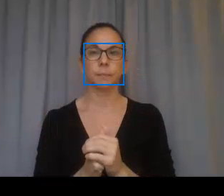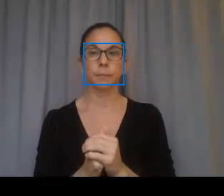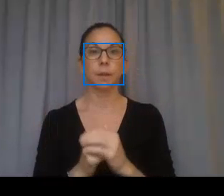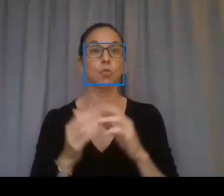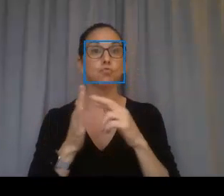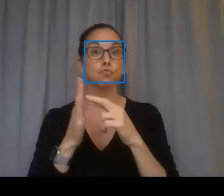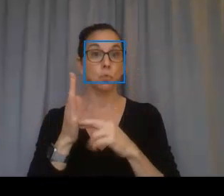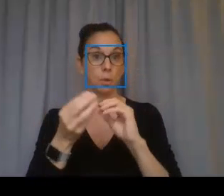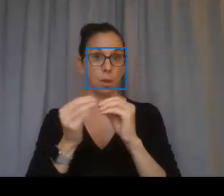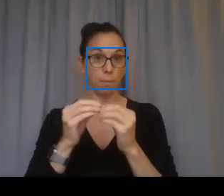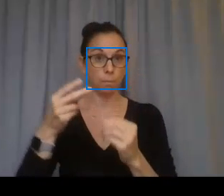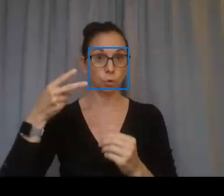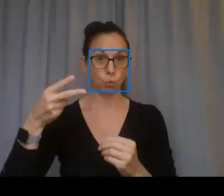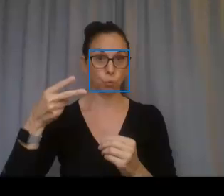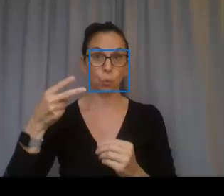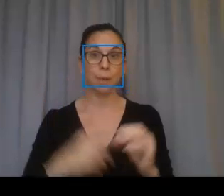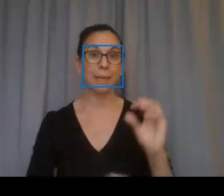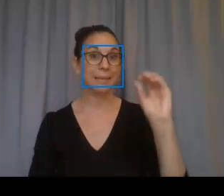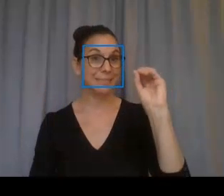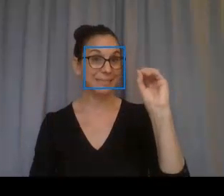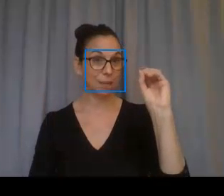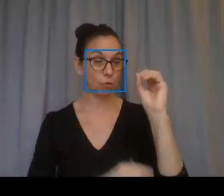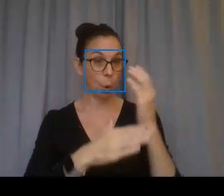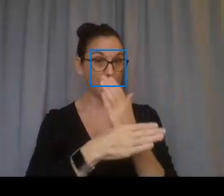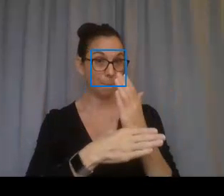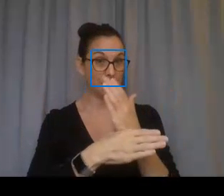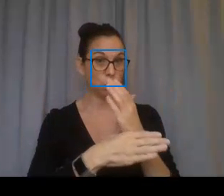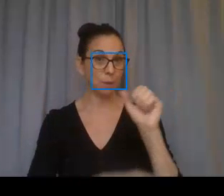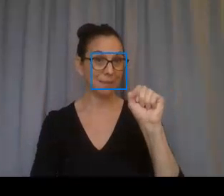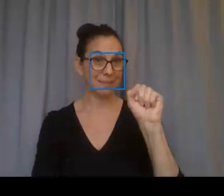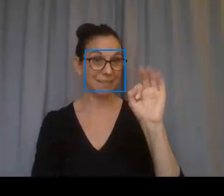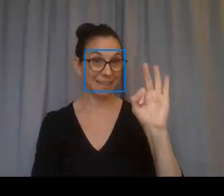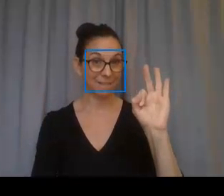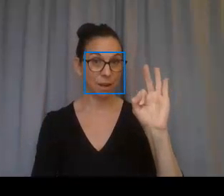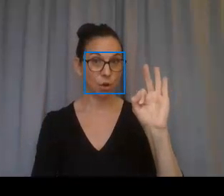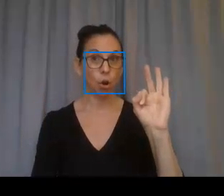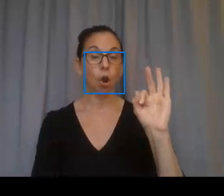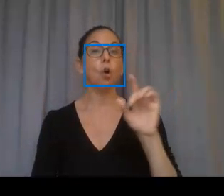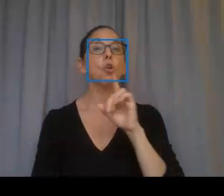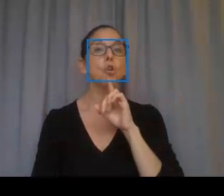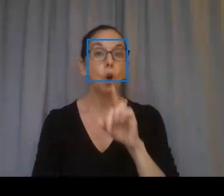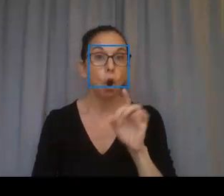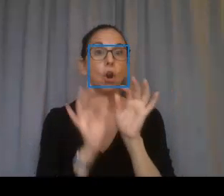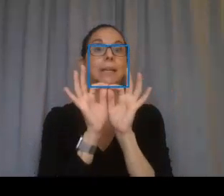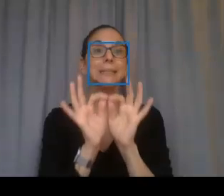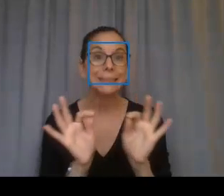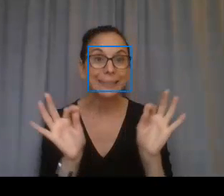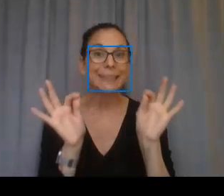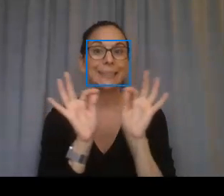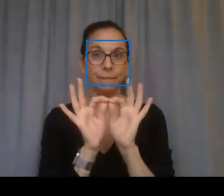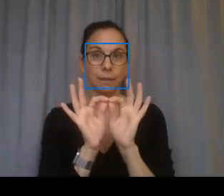Rule number 2, zeros between significant figures are significant.